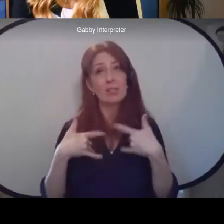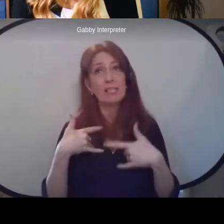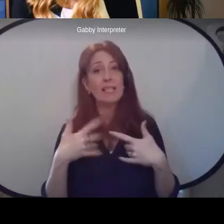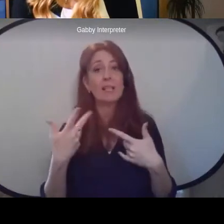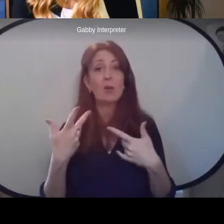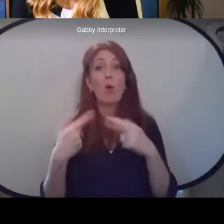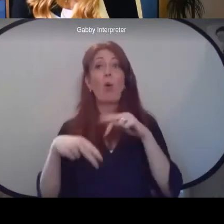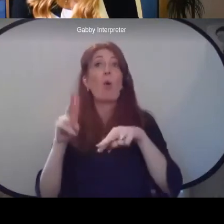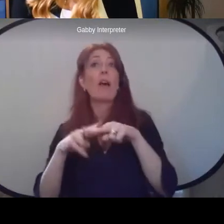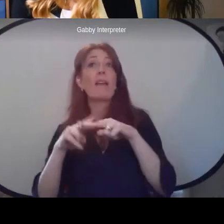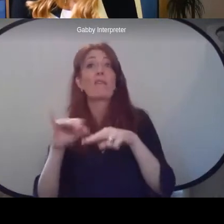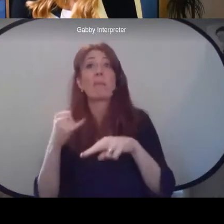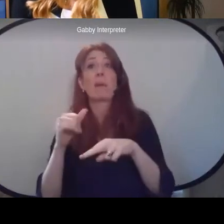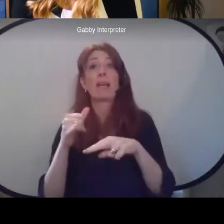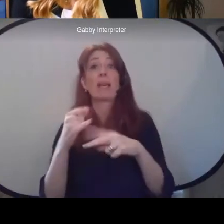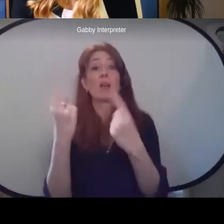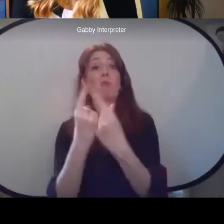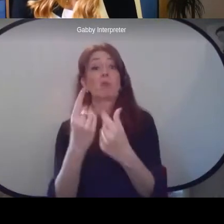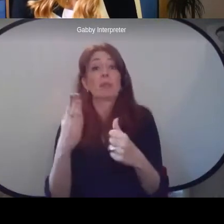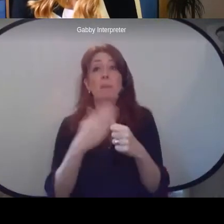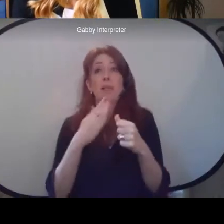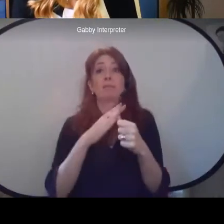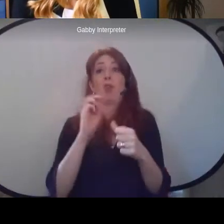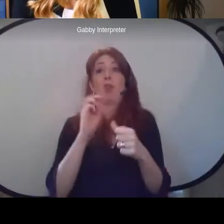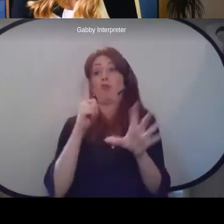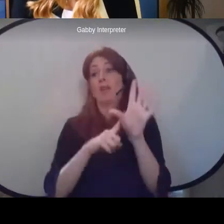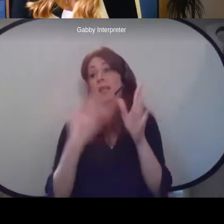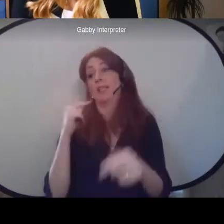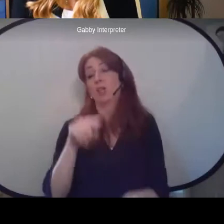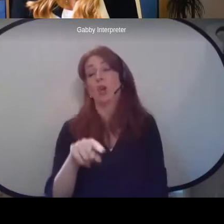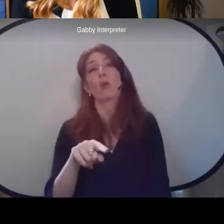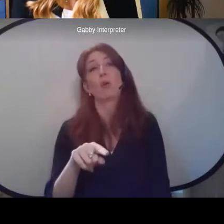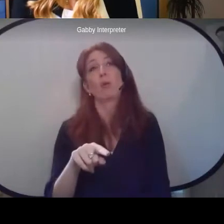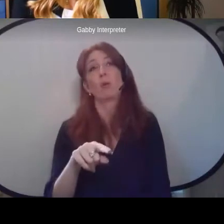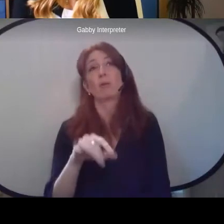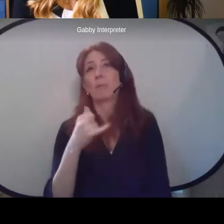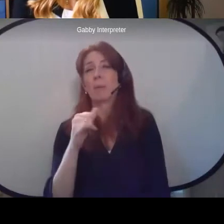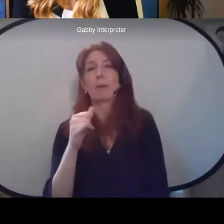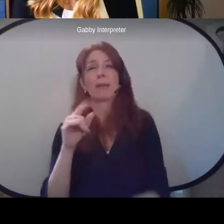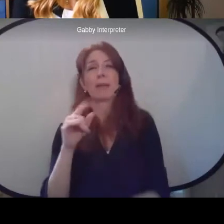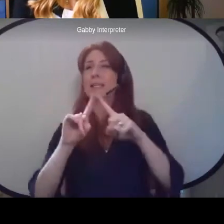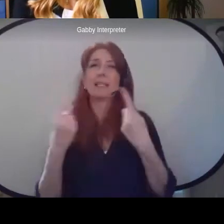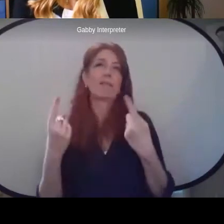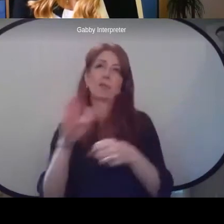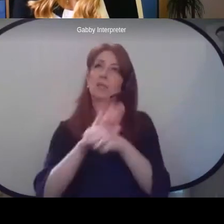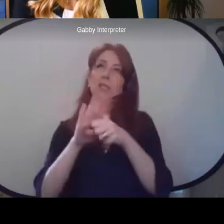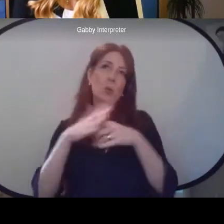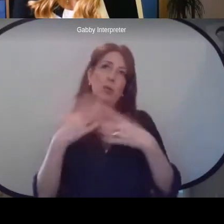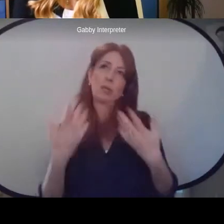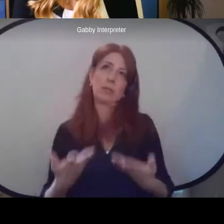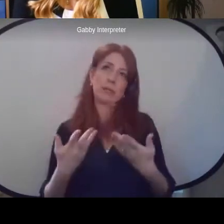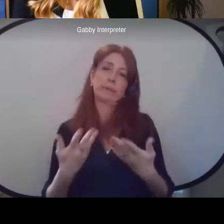or if it was at the beginning of the product where we were 3 years ago at the beginning of lockdown, we would be in a totally different position now than we are